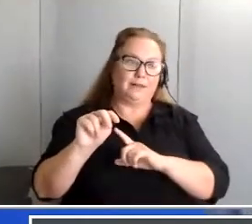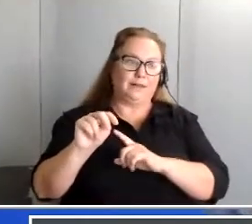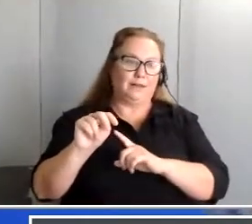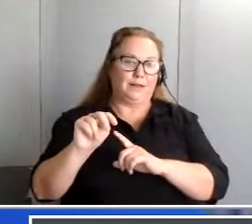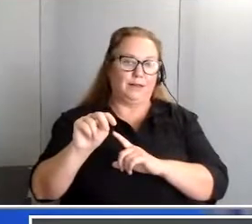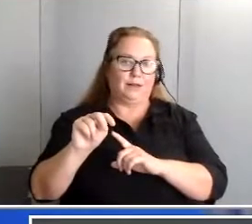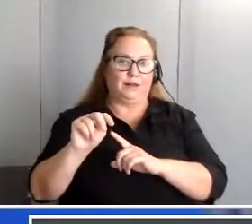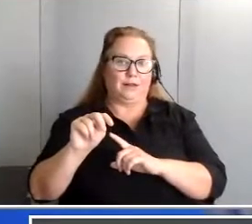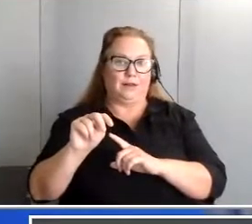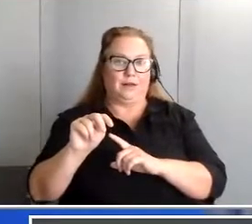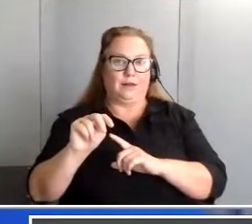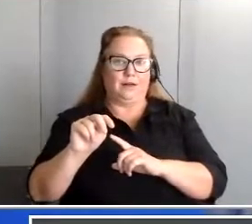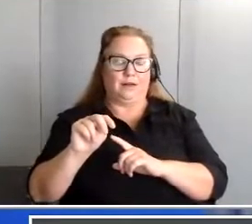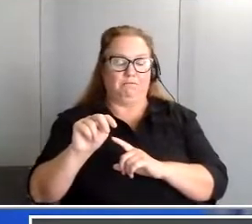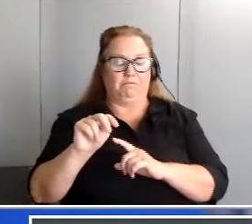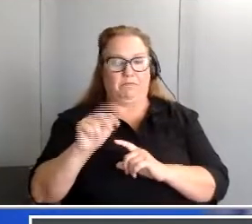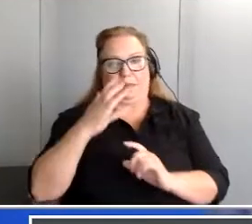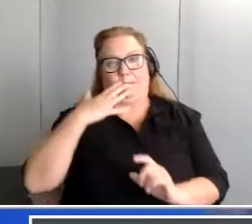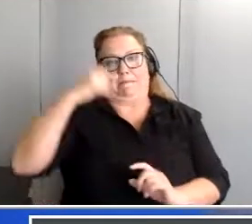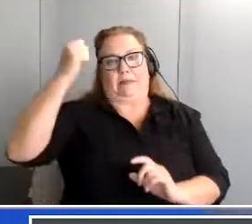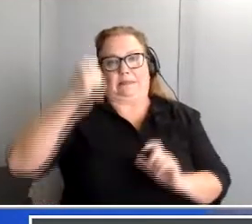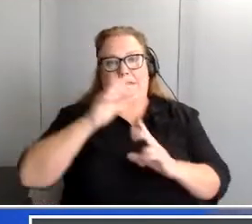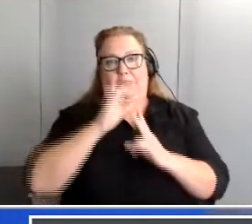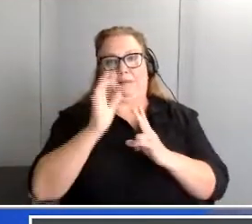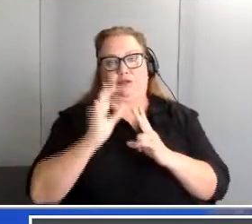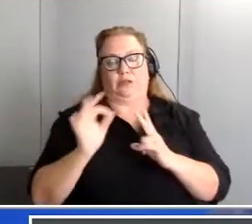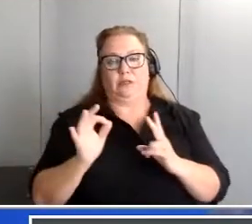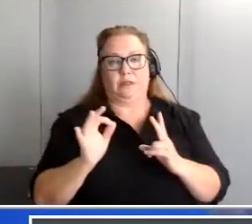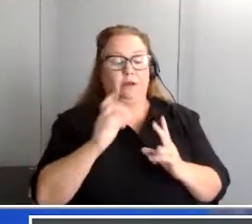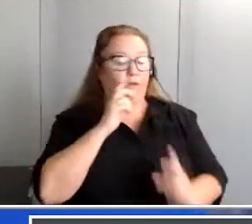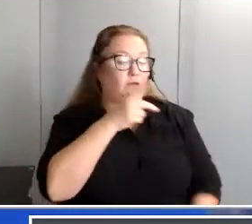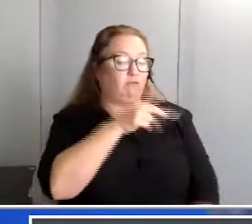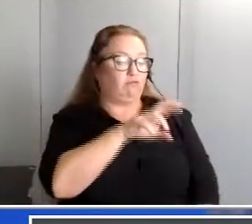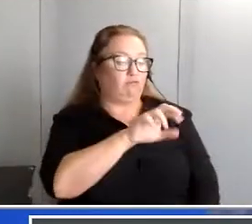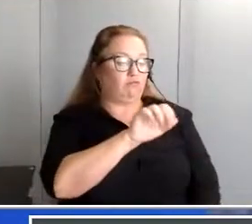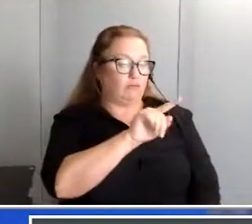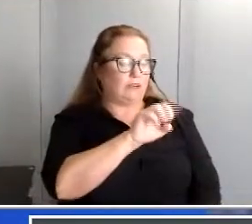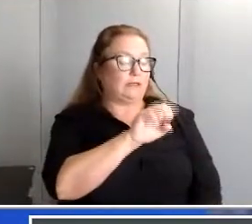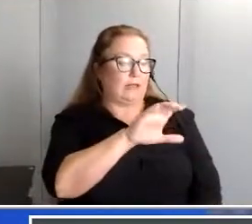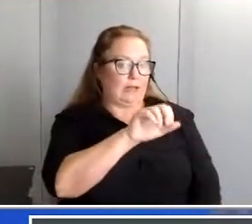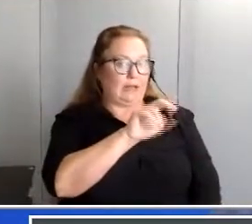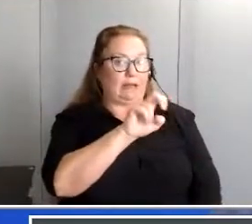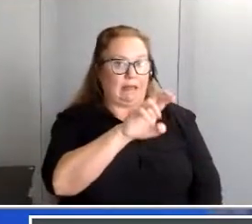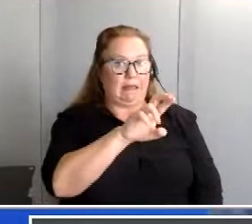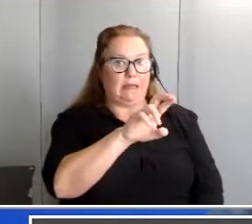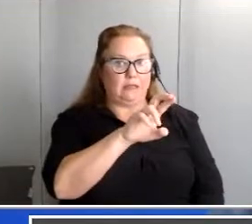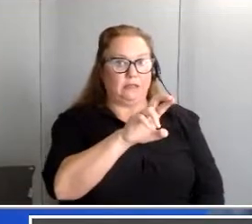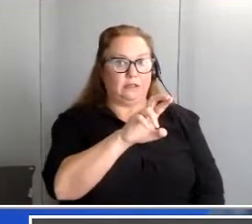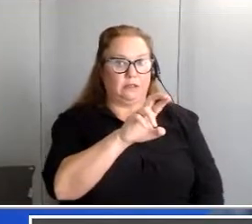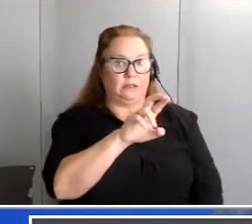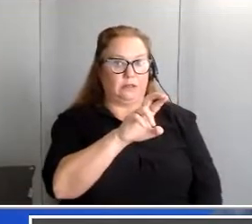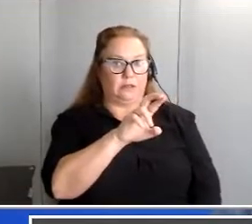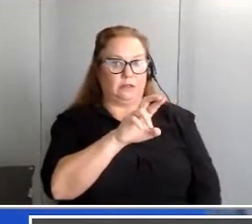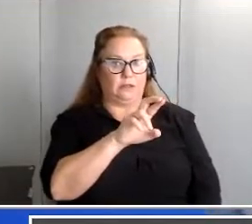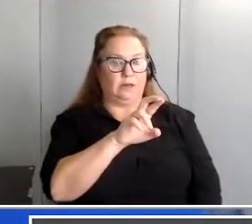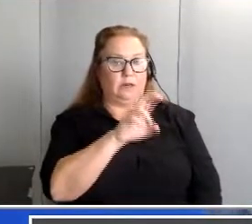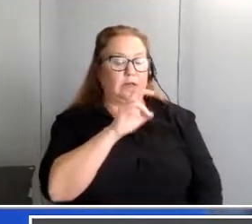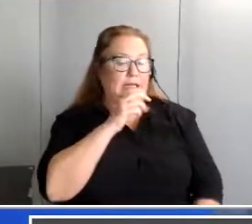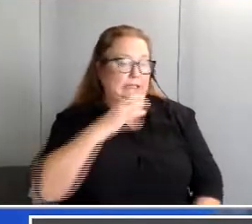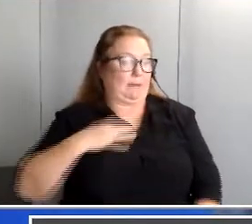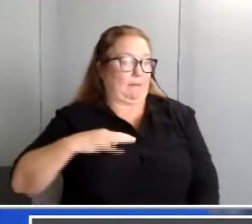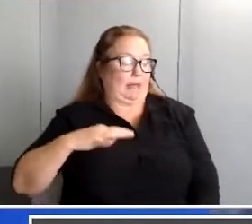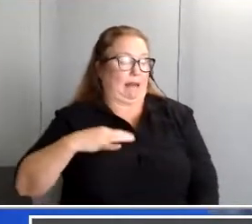head and shoulders above what else we can do. Now for prostate cancer patients too, though, it is likely a significant benefit